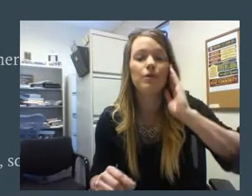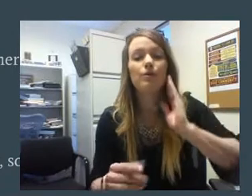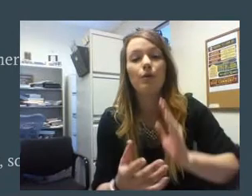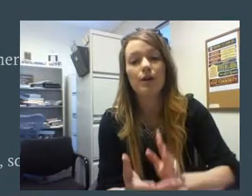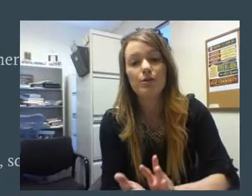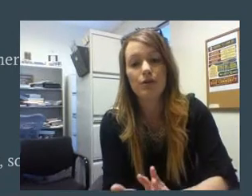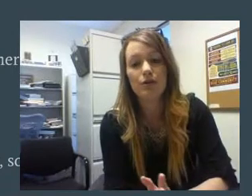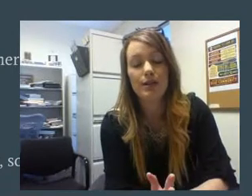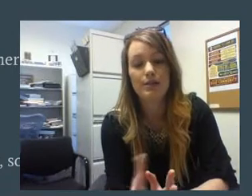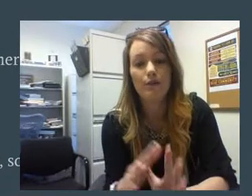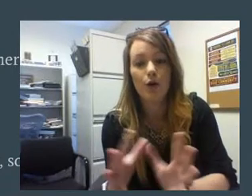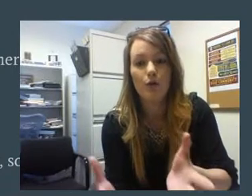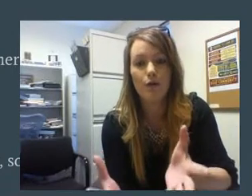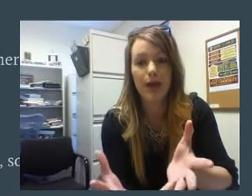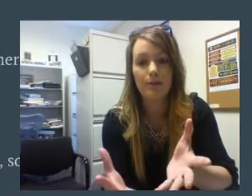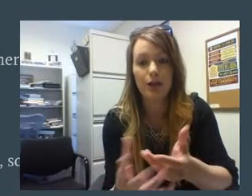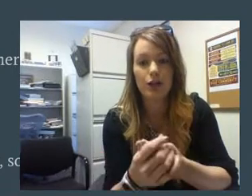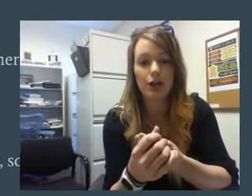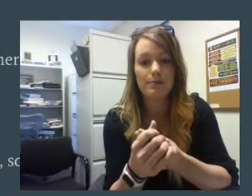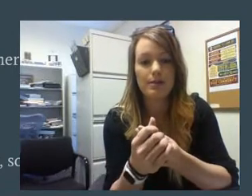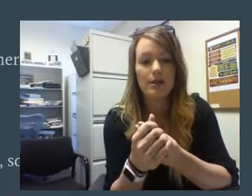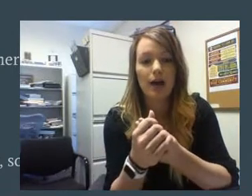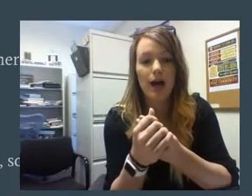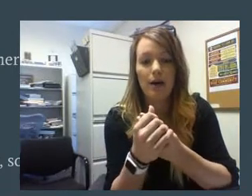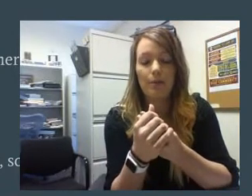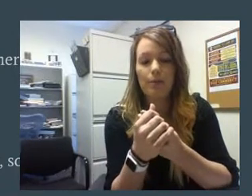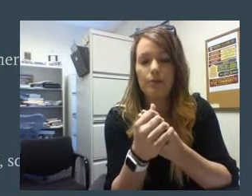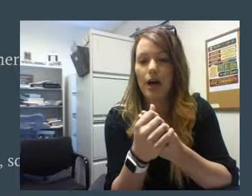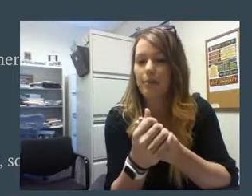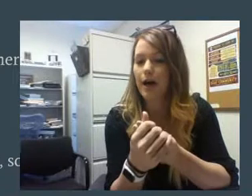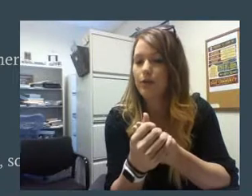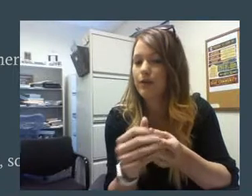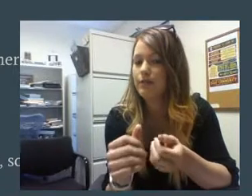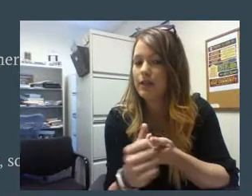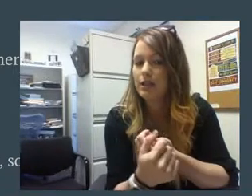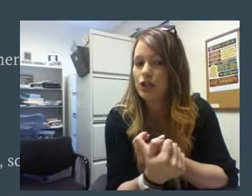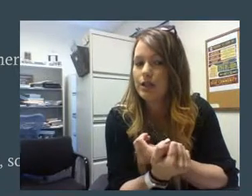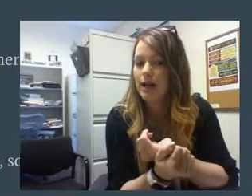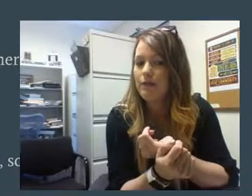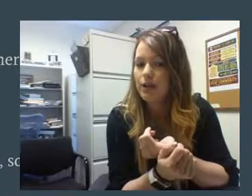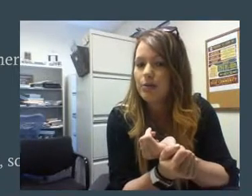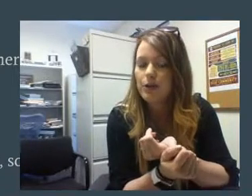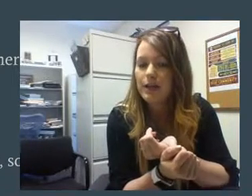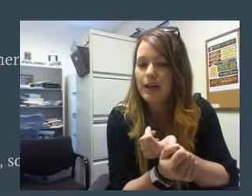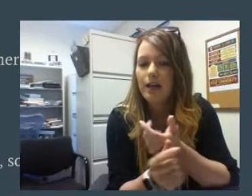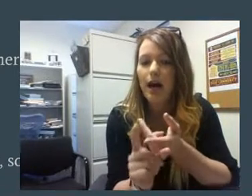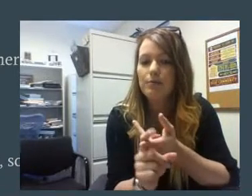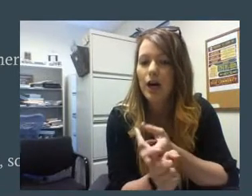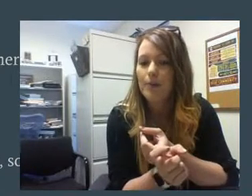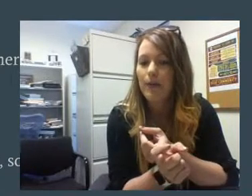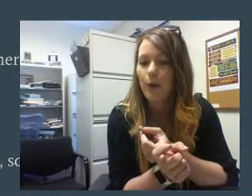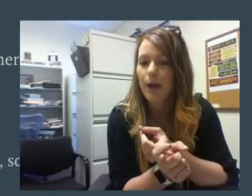So, of course, these vocal vocabulary terms talk about the living conditions of the community,